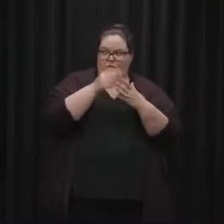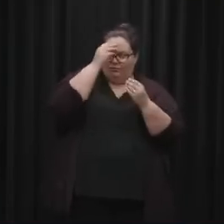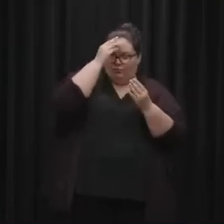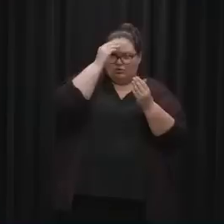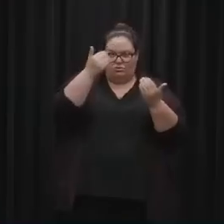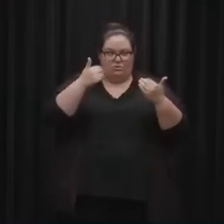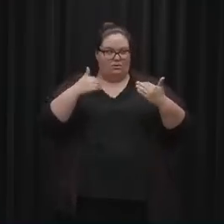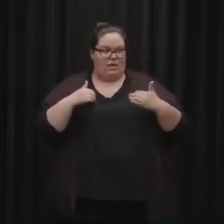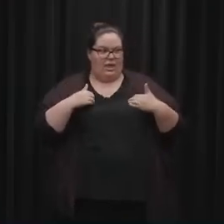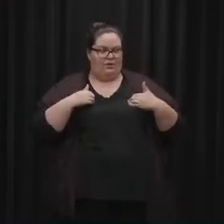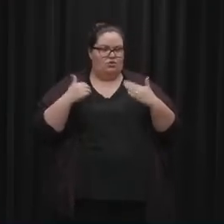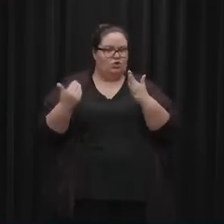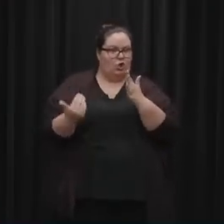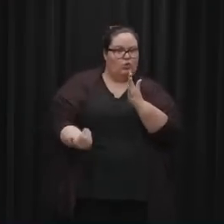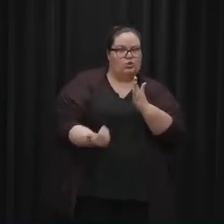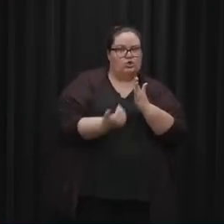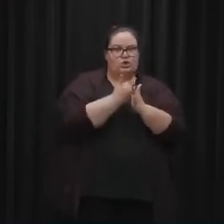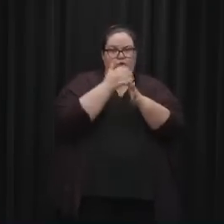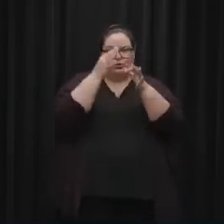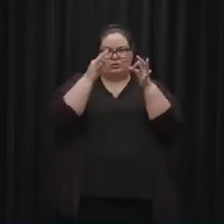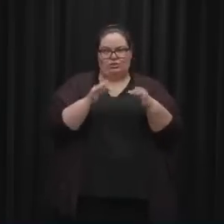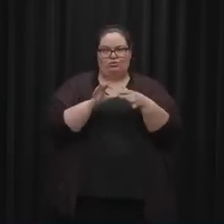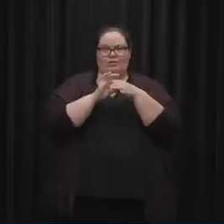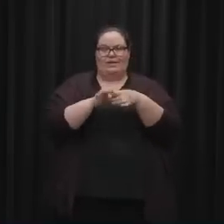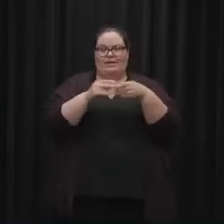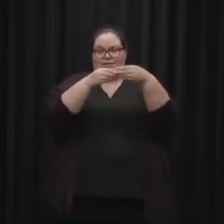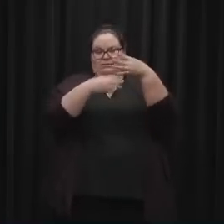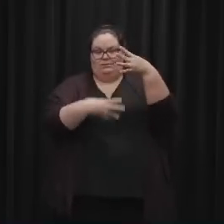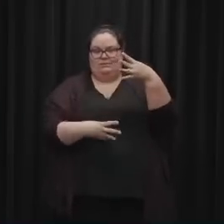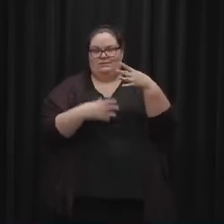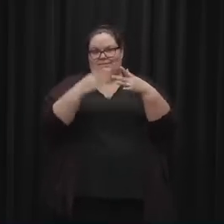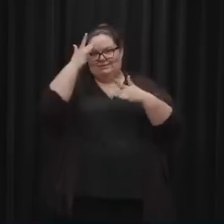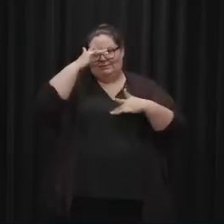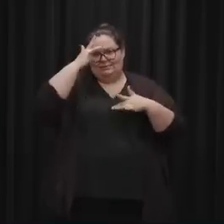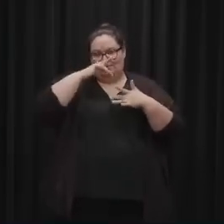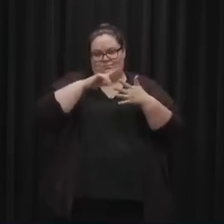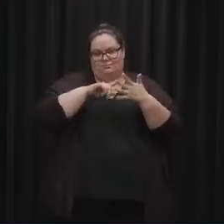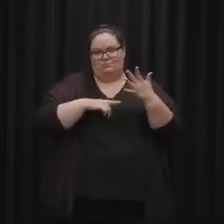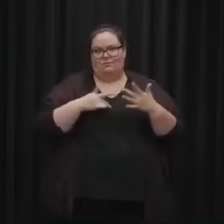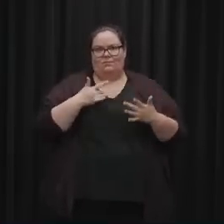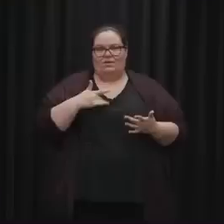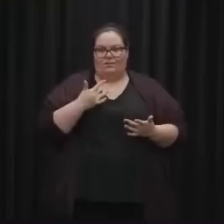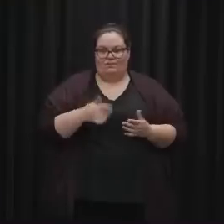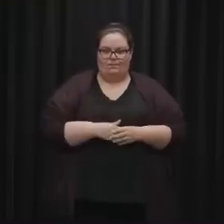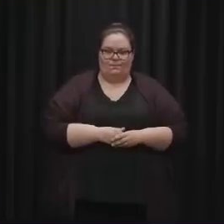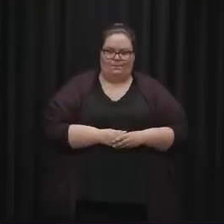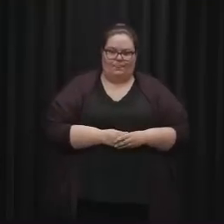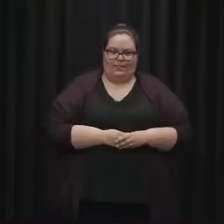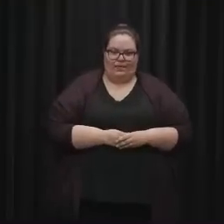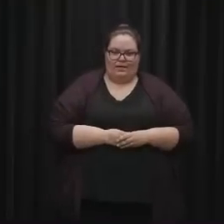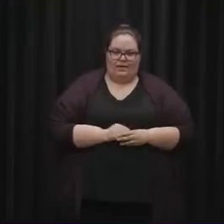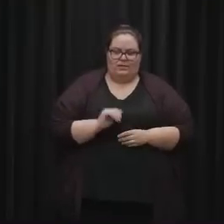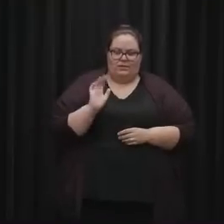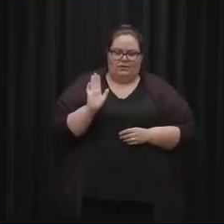information we need to make a new decision around moving forward. So in the meantime, the the evidence,